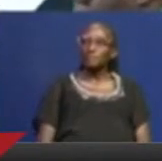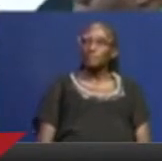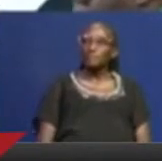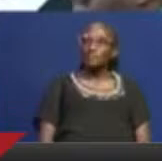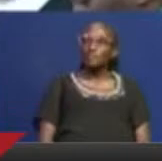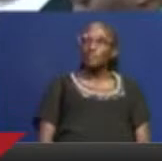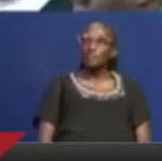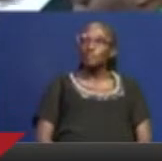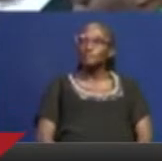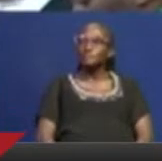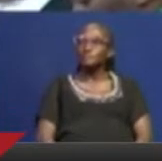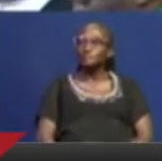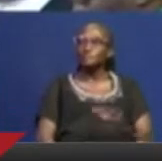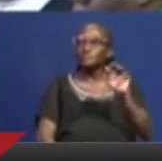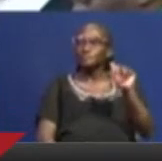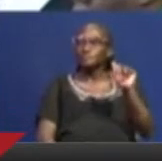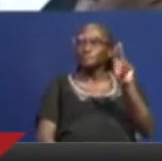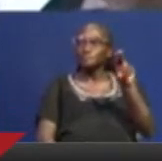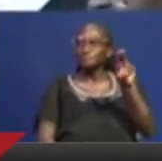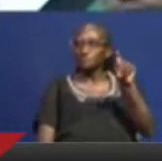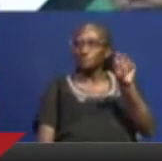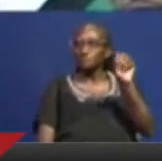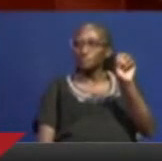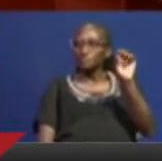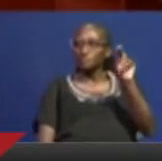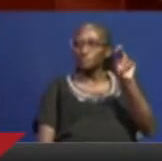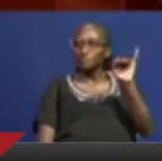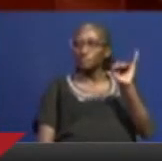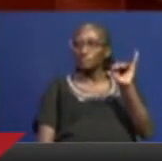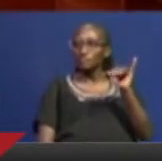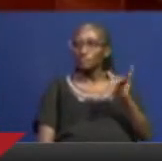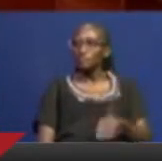Kitutu Chache South Bagendi.